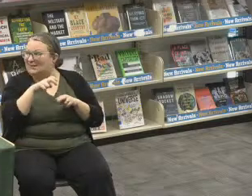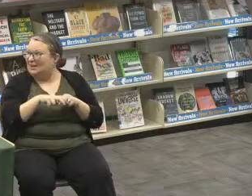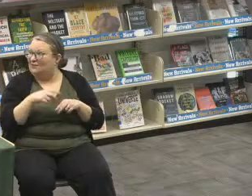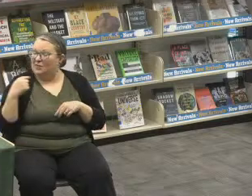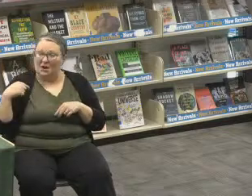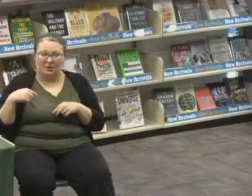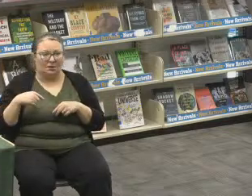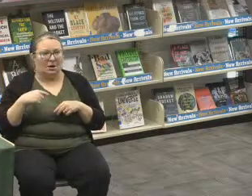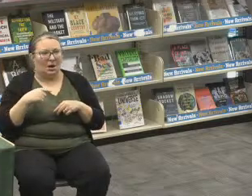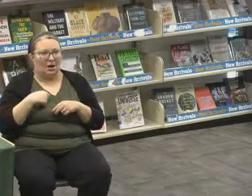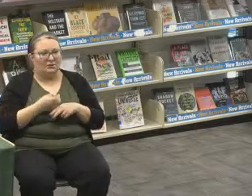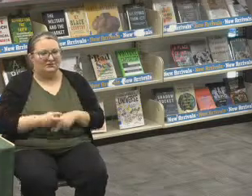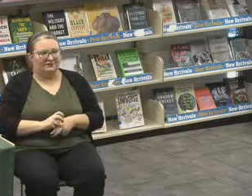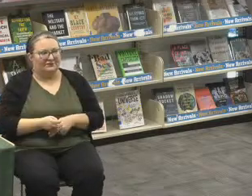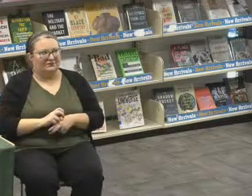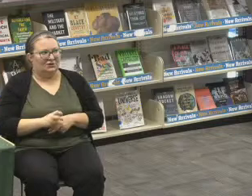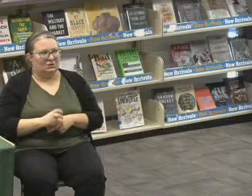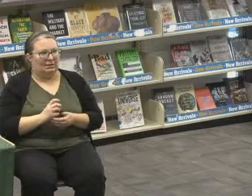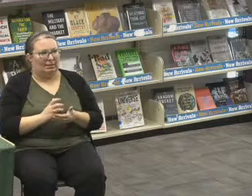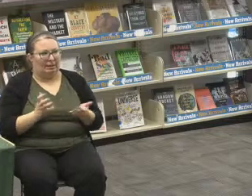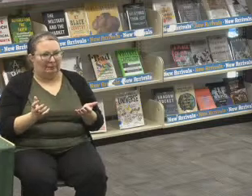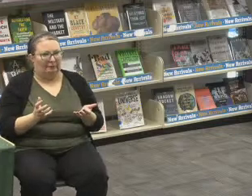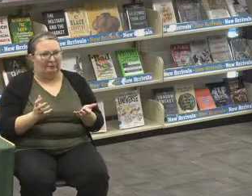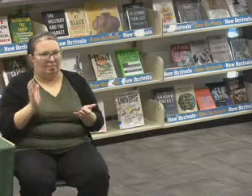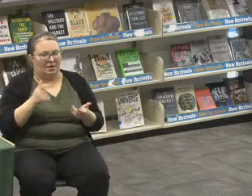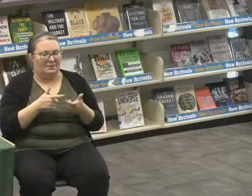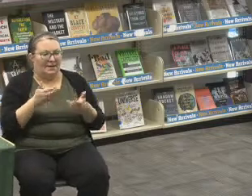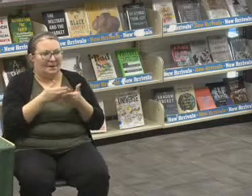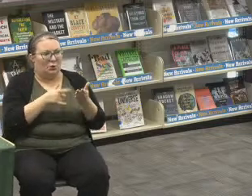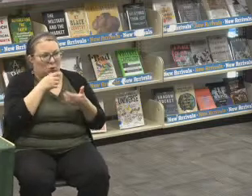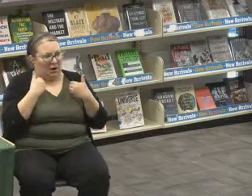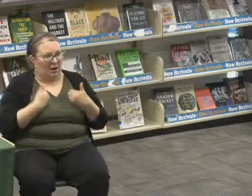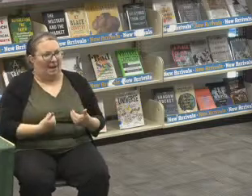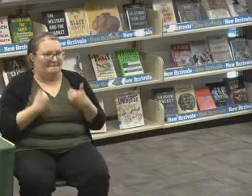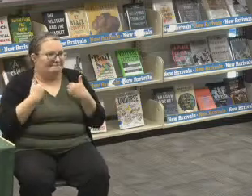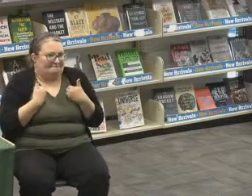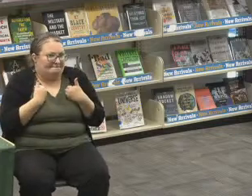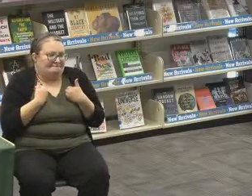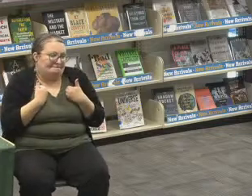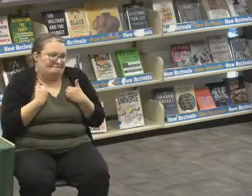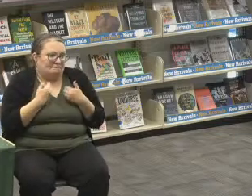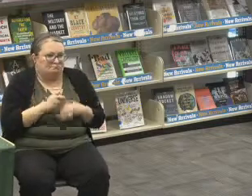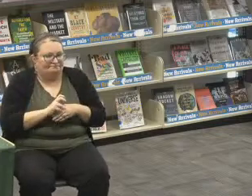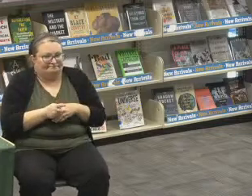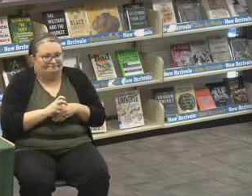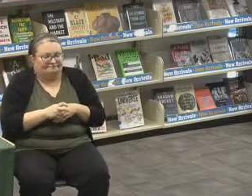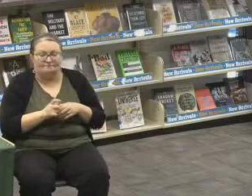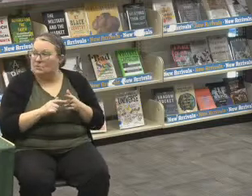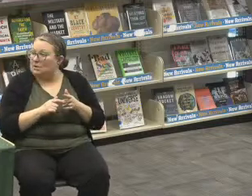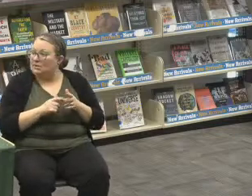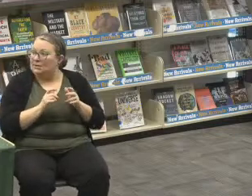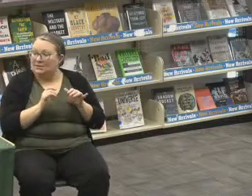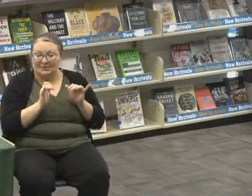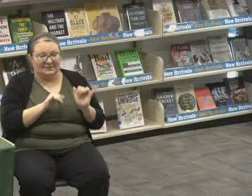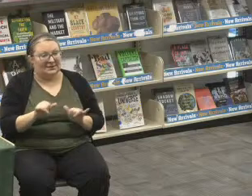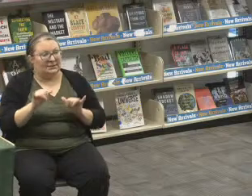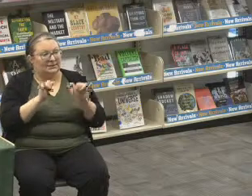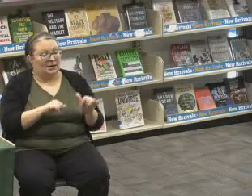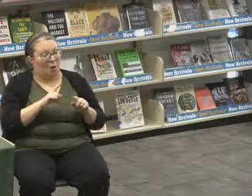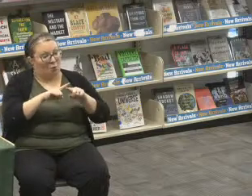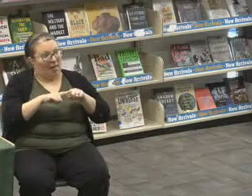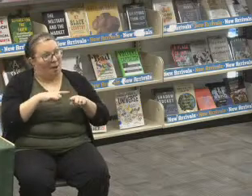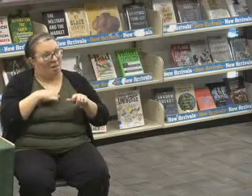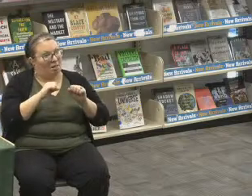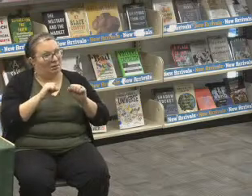there. I was fidgeting quite a bit, and that's a big part of who I am as a person. I'm consistent. Am I reliable and